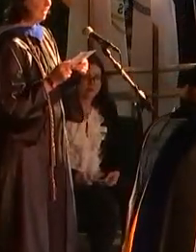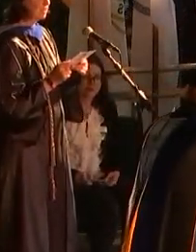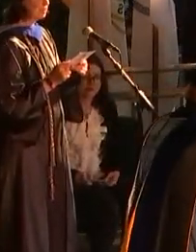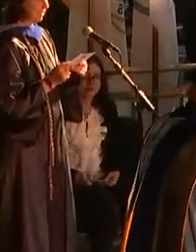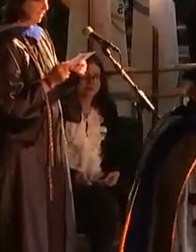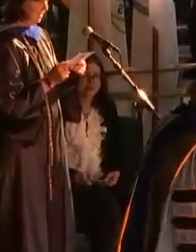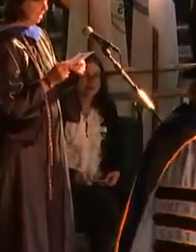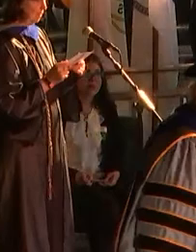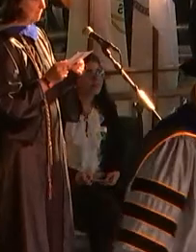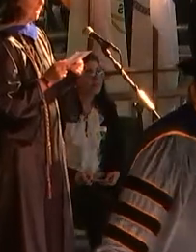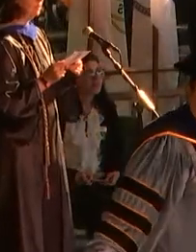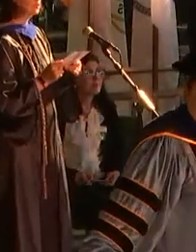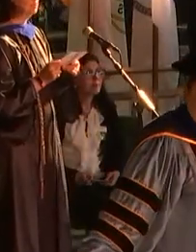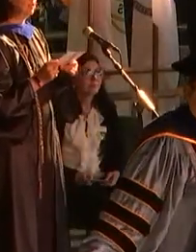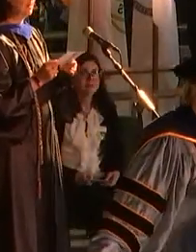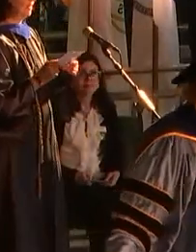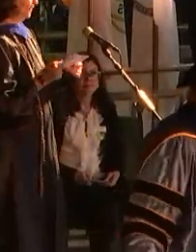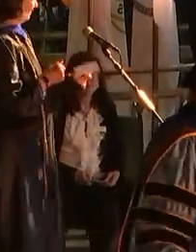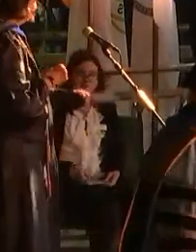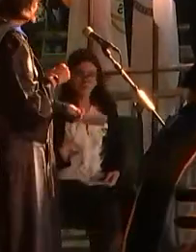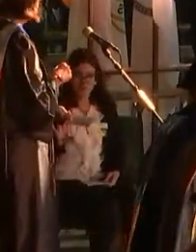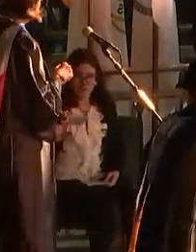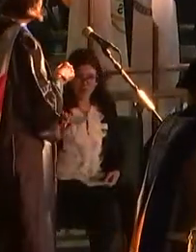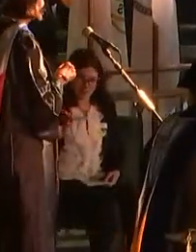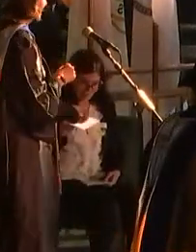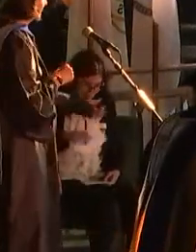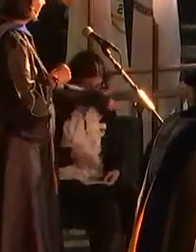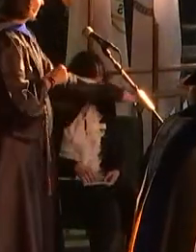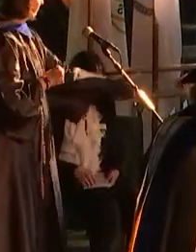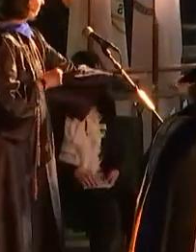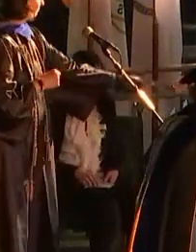Stephanie A. Crane, magna cum laude.